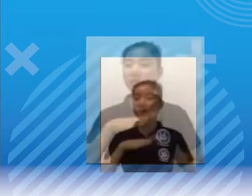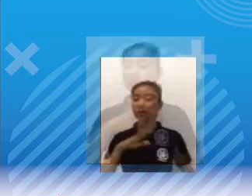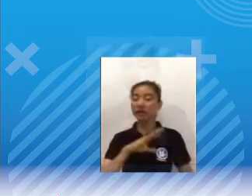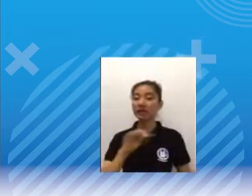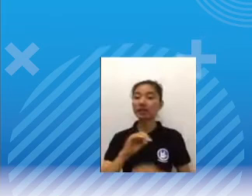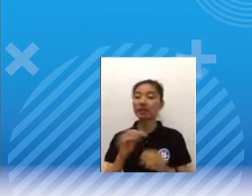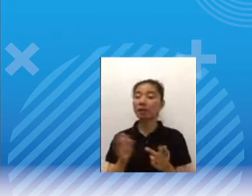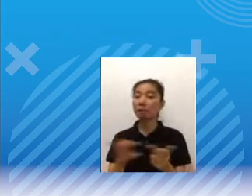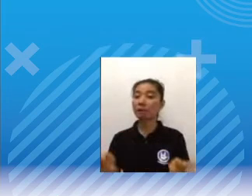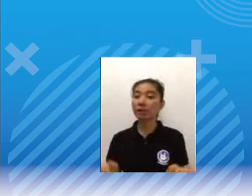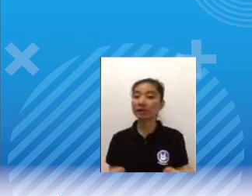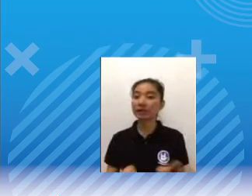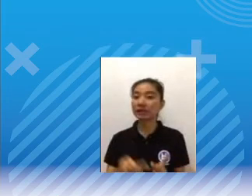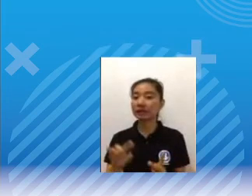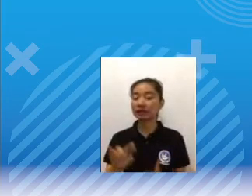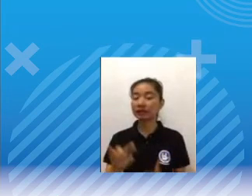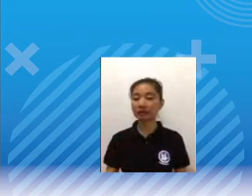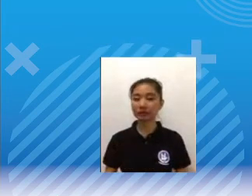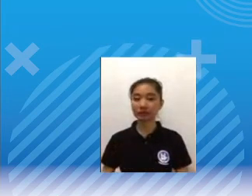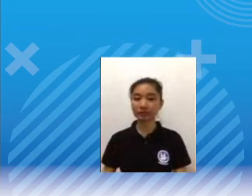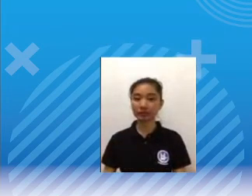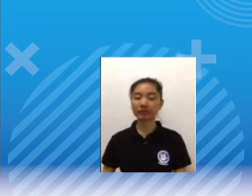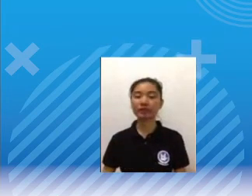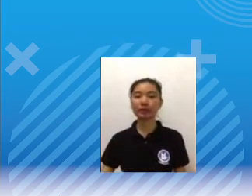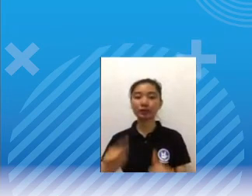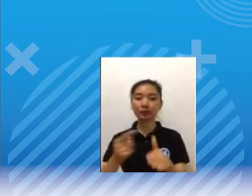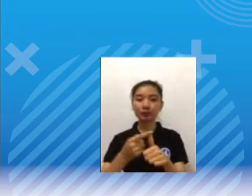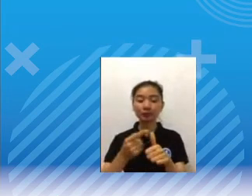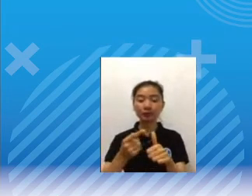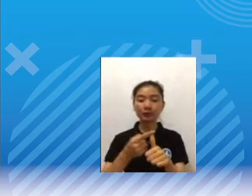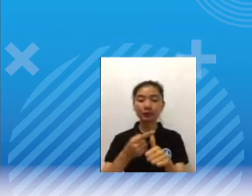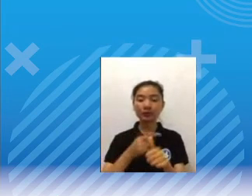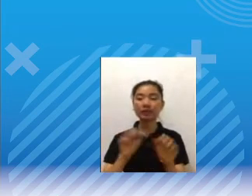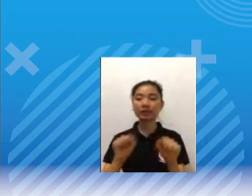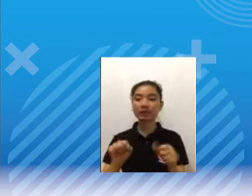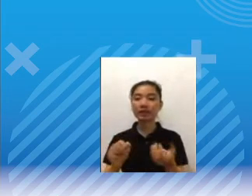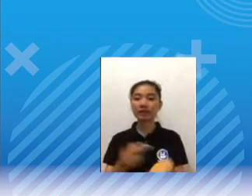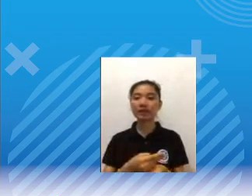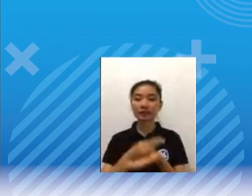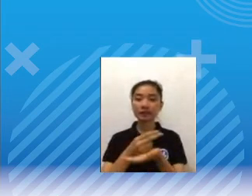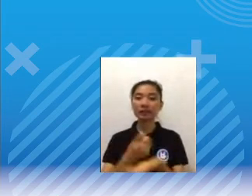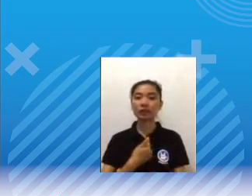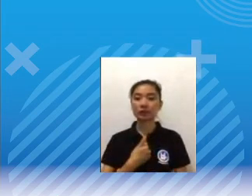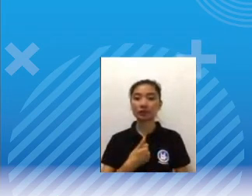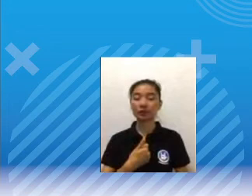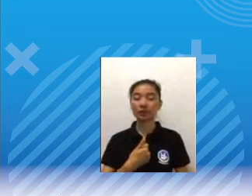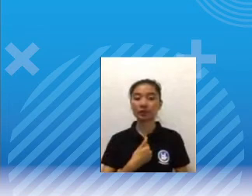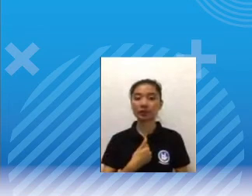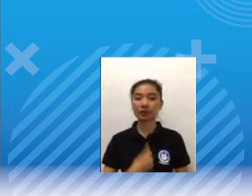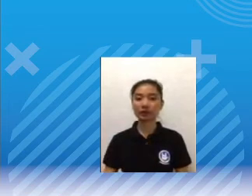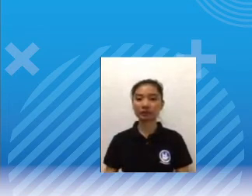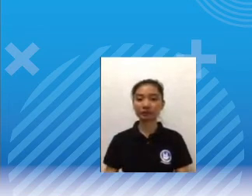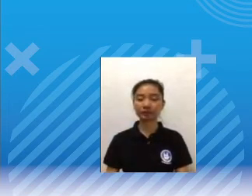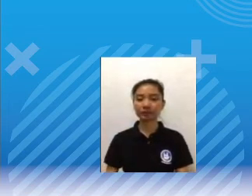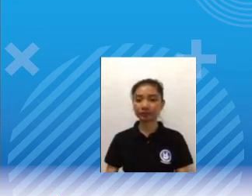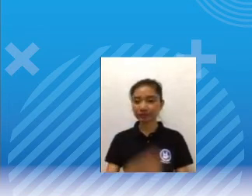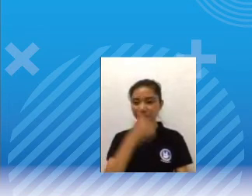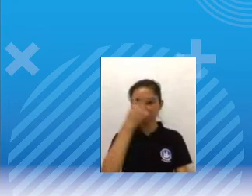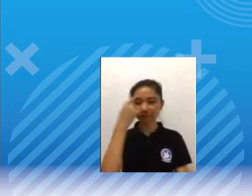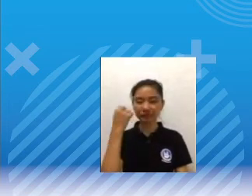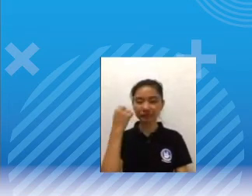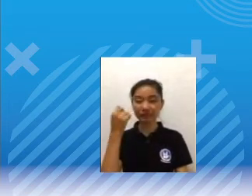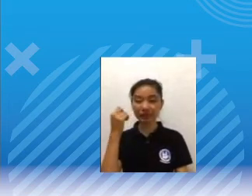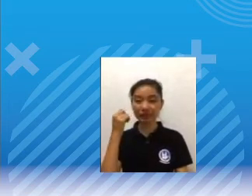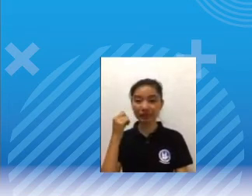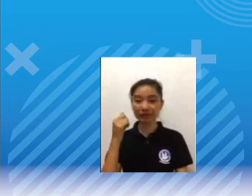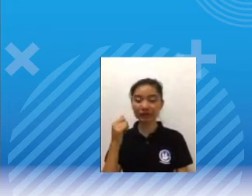mentioned. Parang yun yung the first thing that could help ourselves. Kasi those strategies are already available